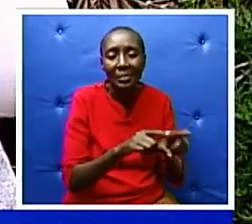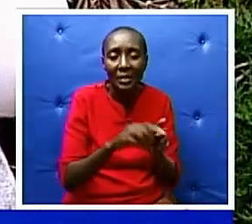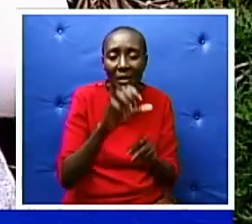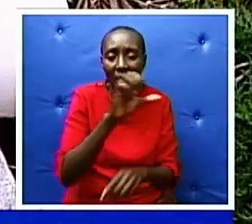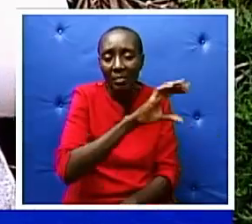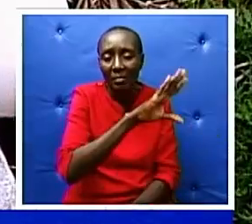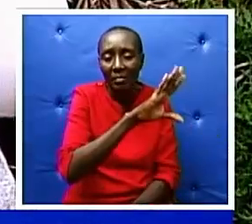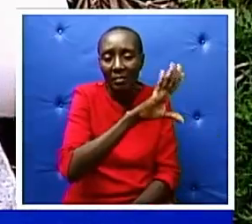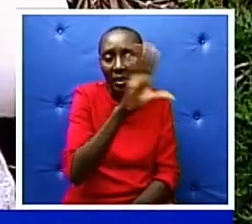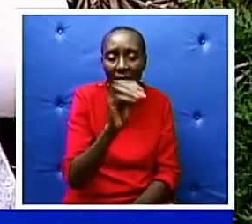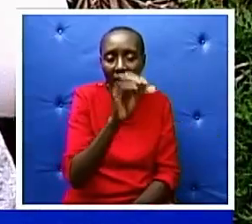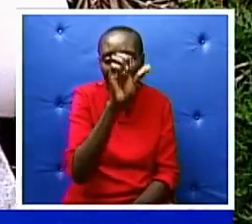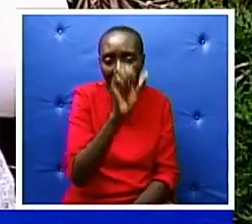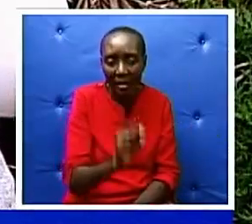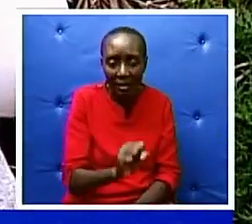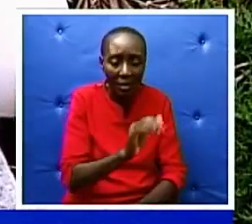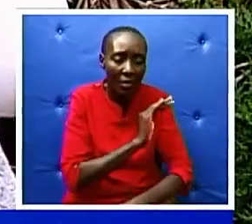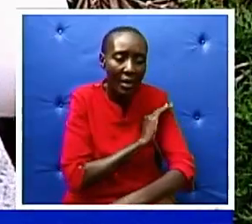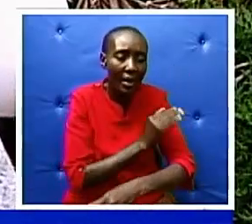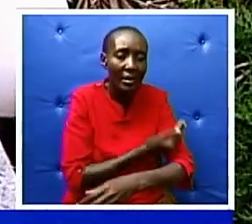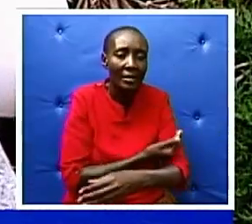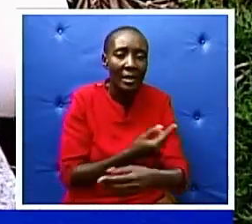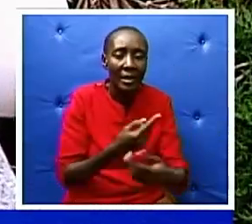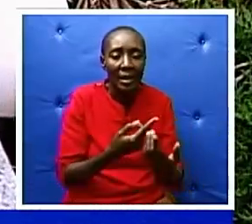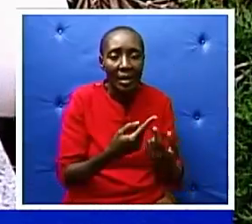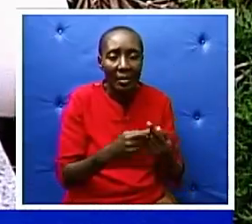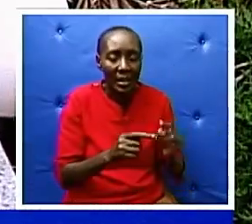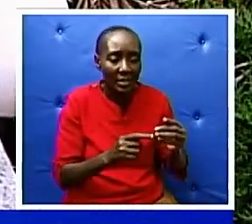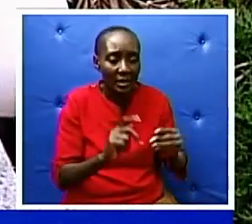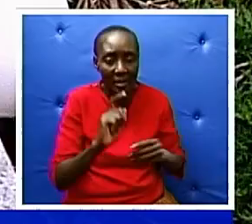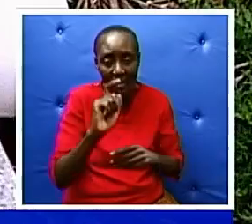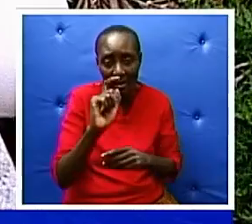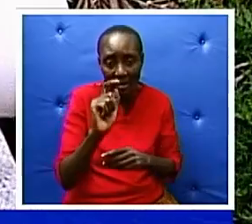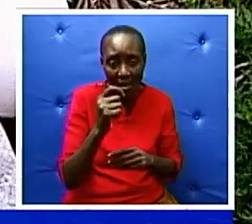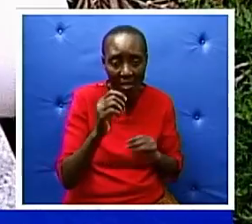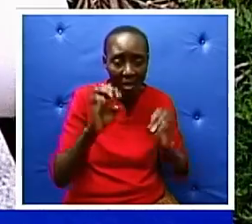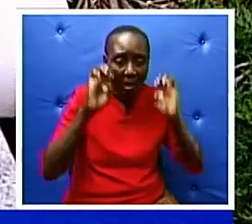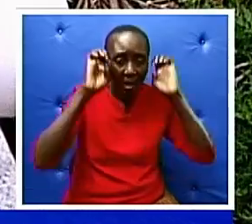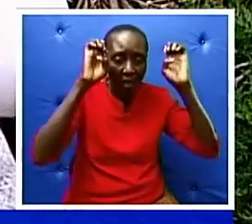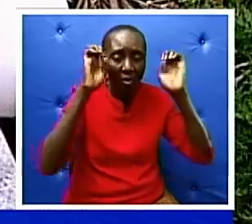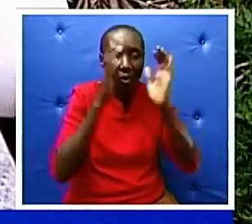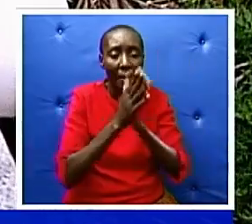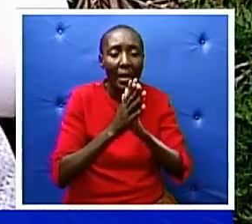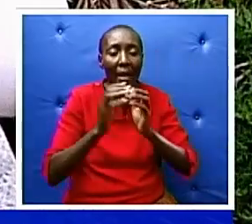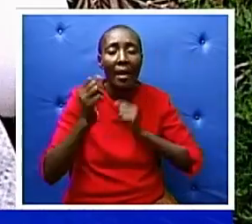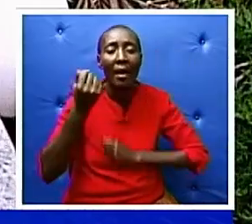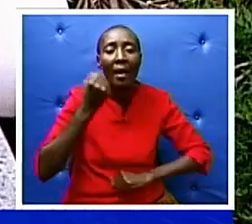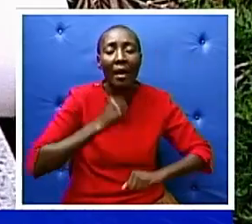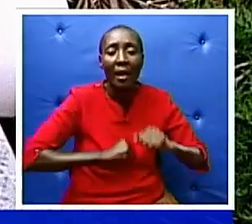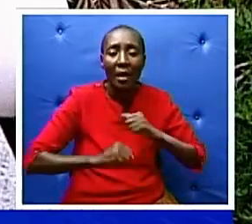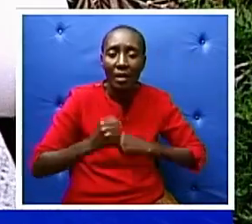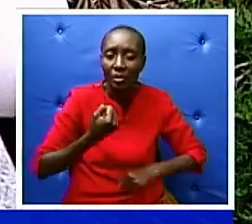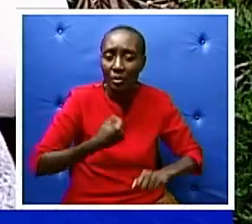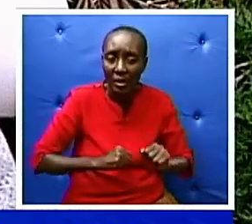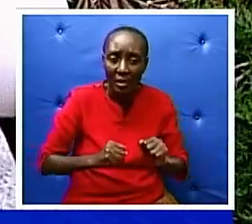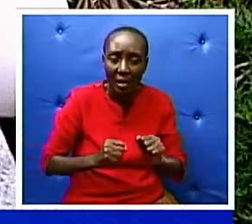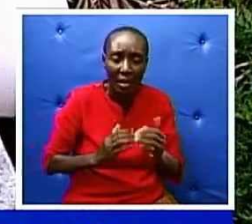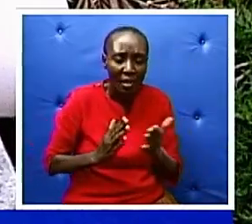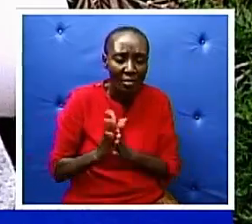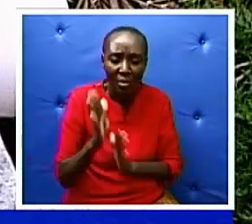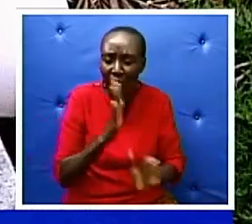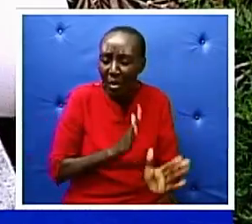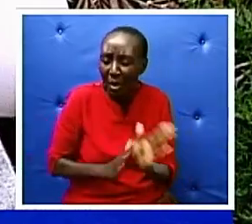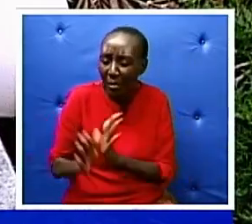Kenya and our neighbors, Ethiopia and Rwanda, for some good strategies, we